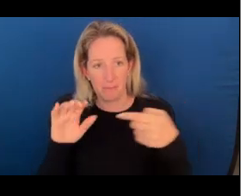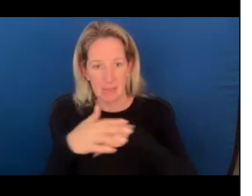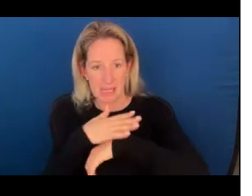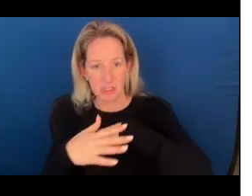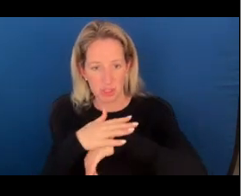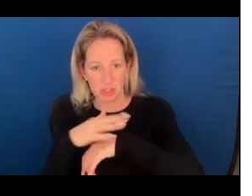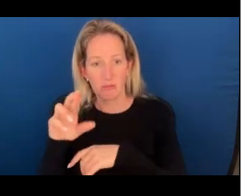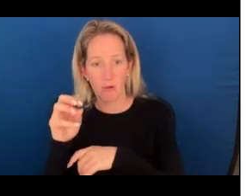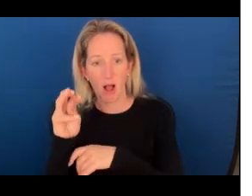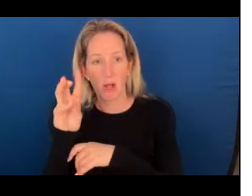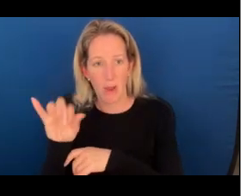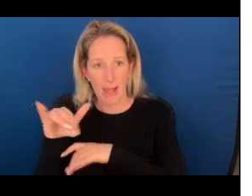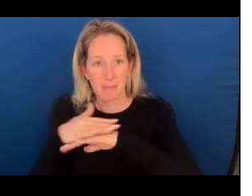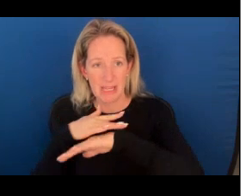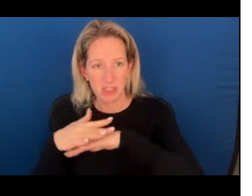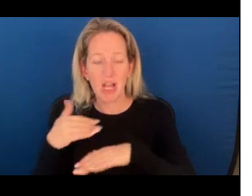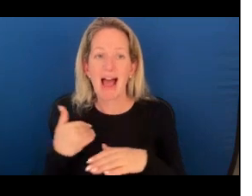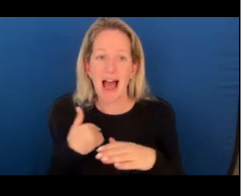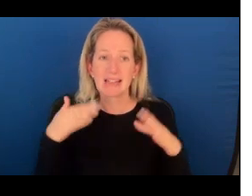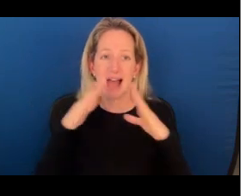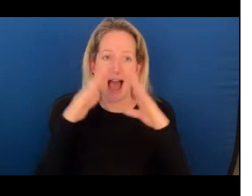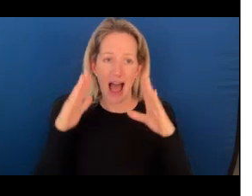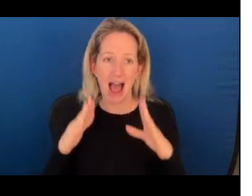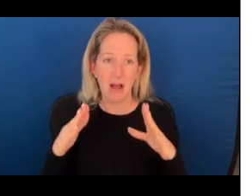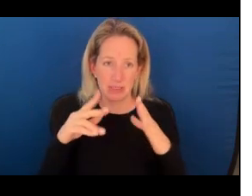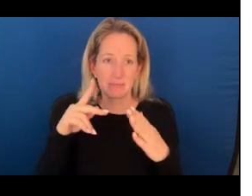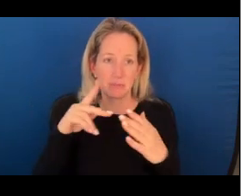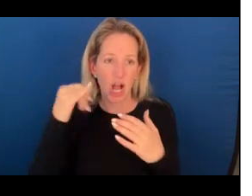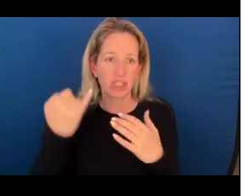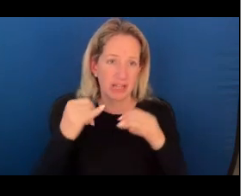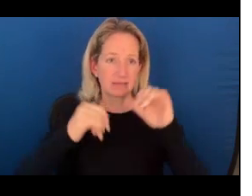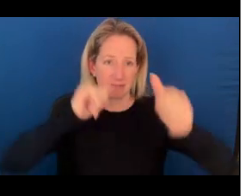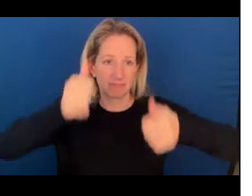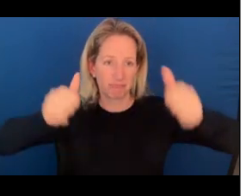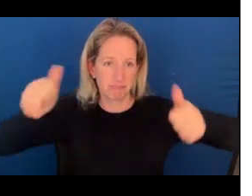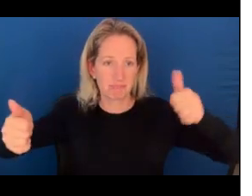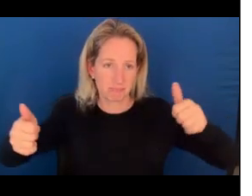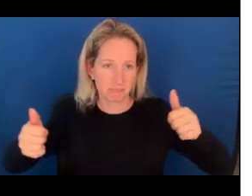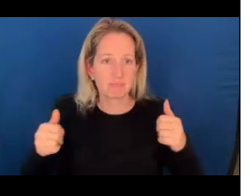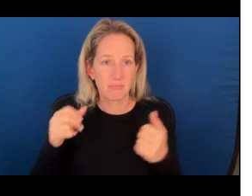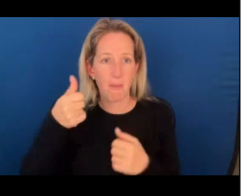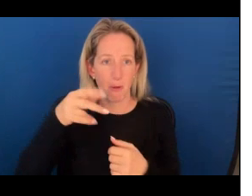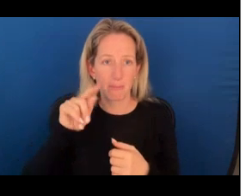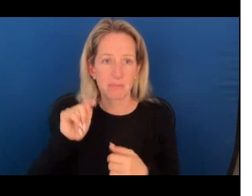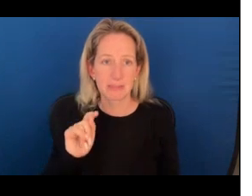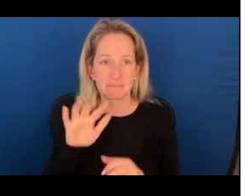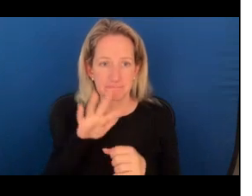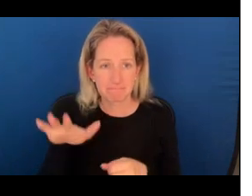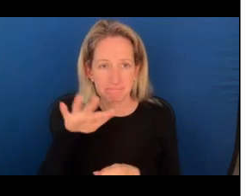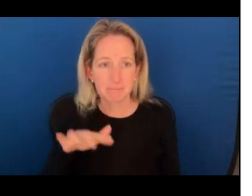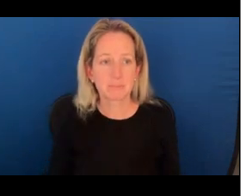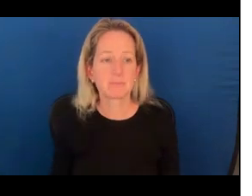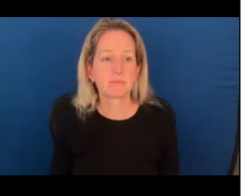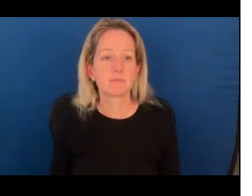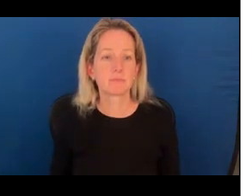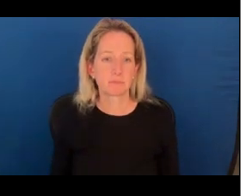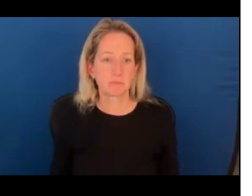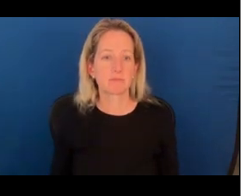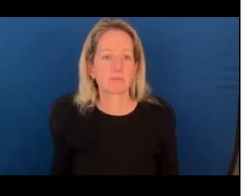a housing project similar for Rockaway. Next slide, please. So RISE does great